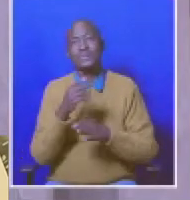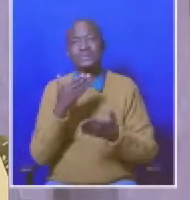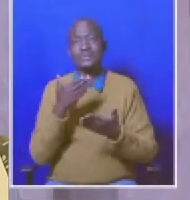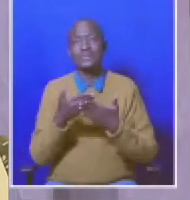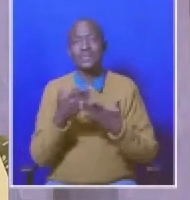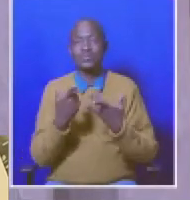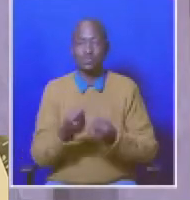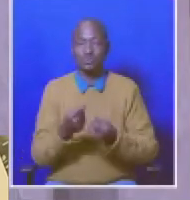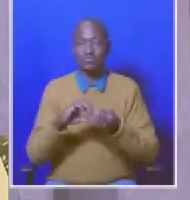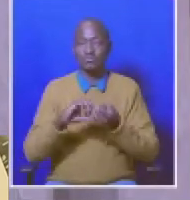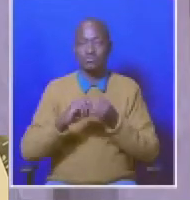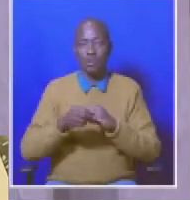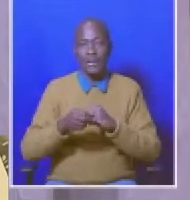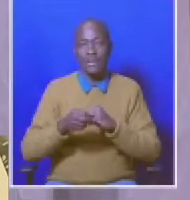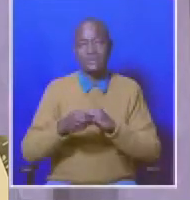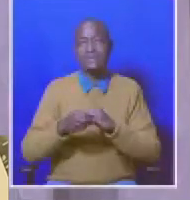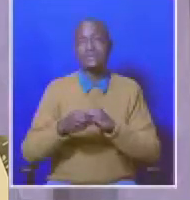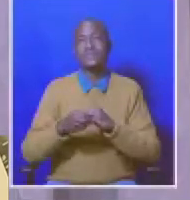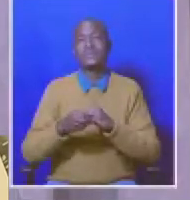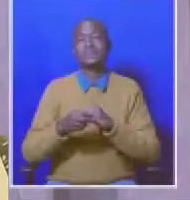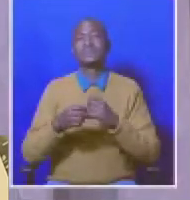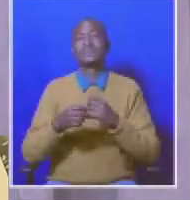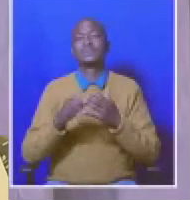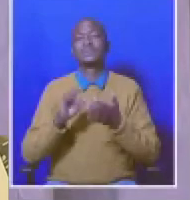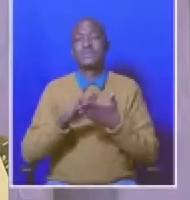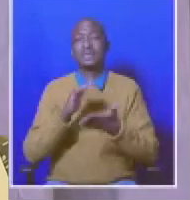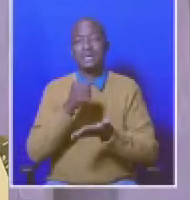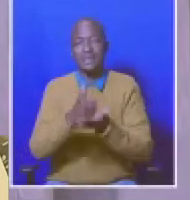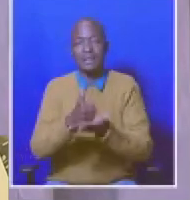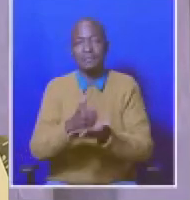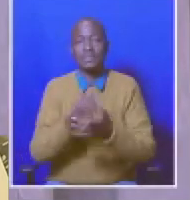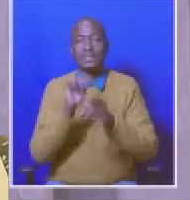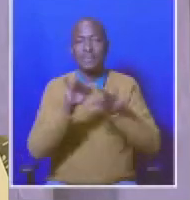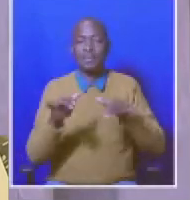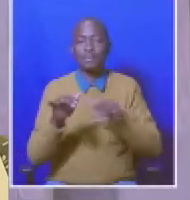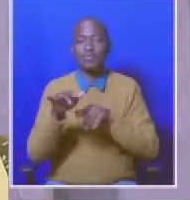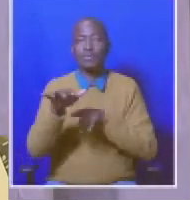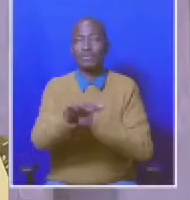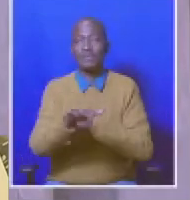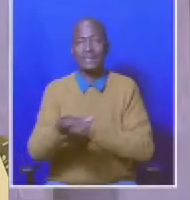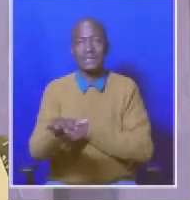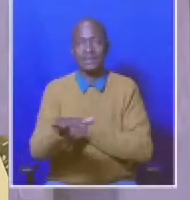to put in place to be able to assist the people of that area.